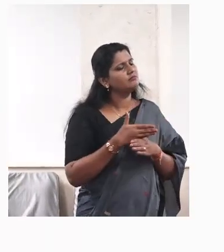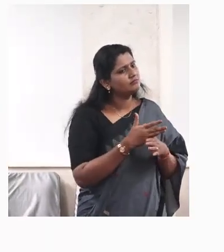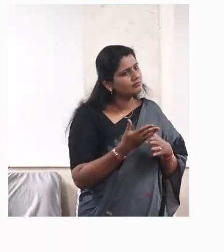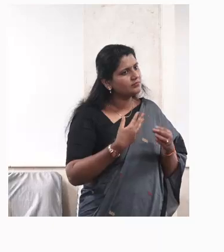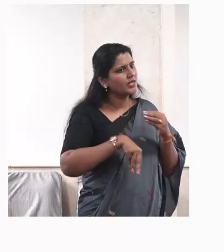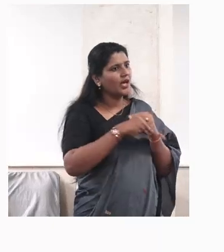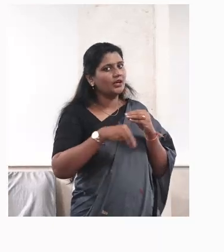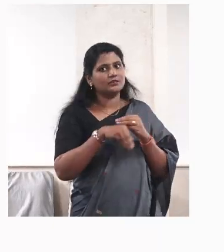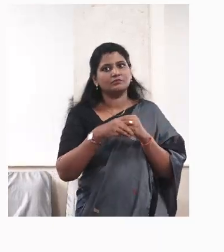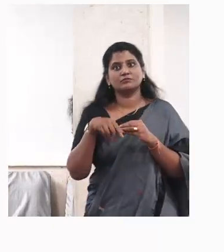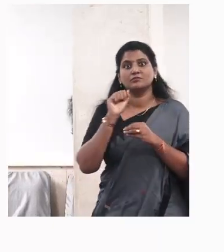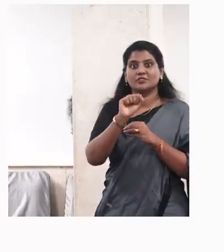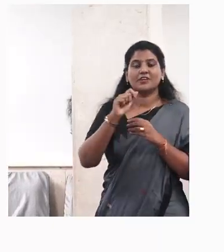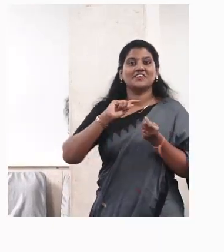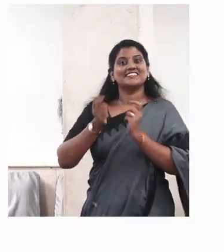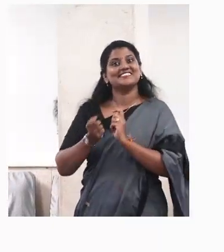your exchange,